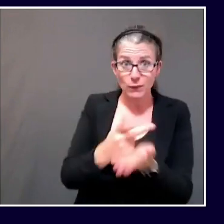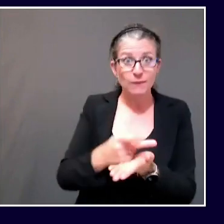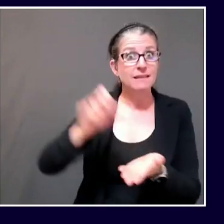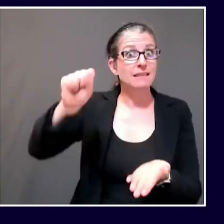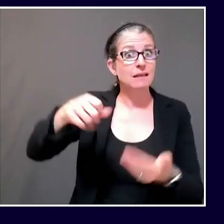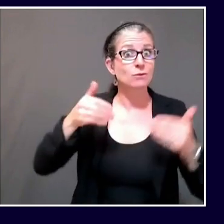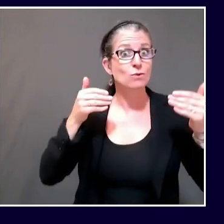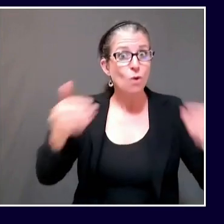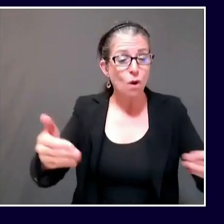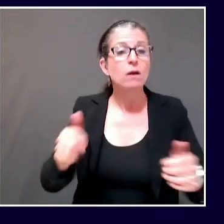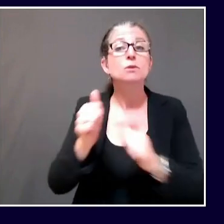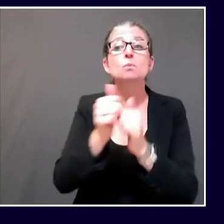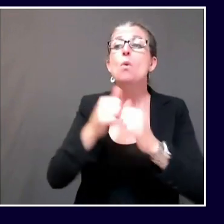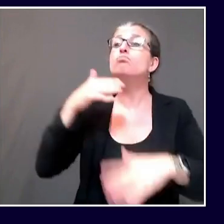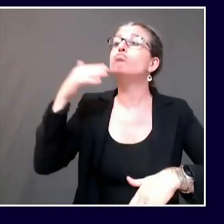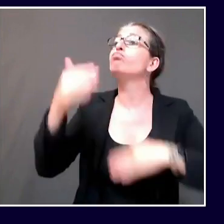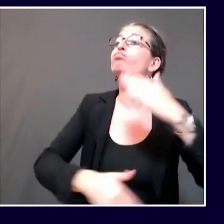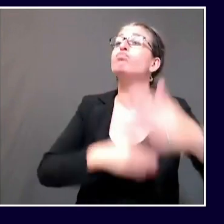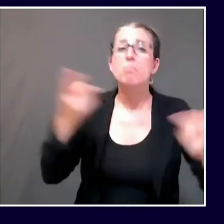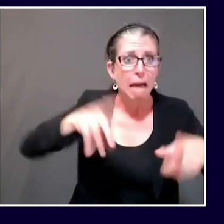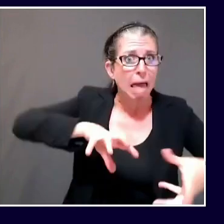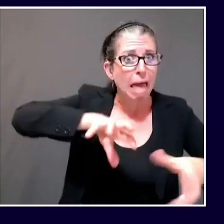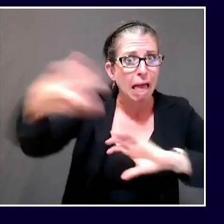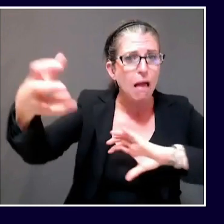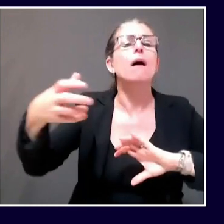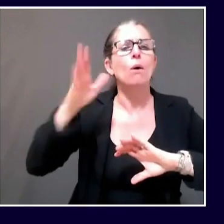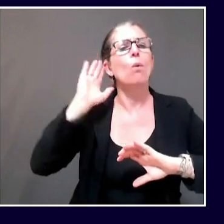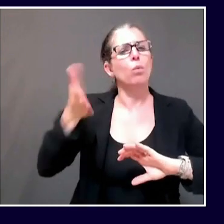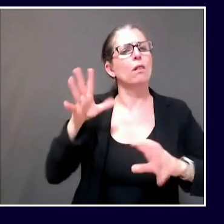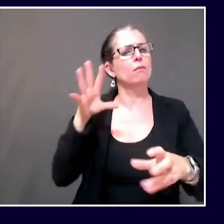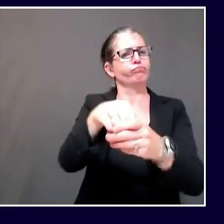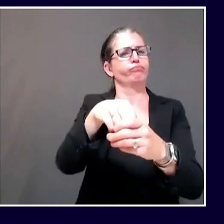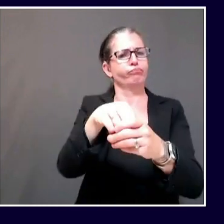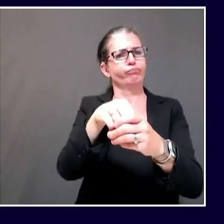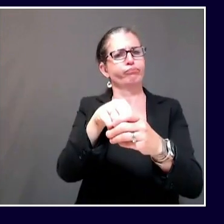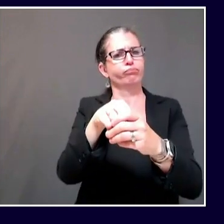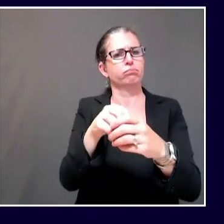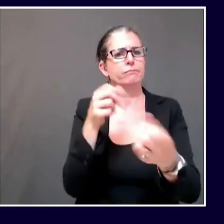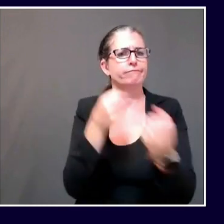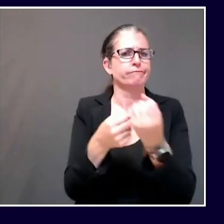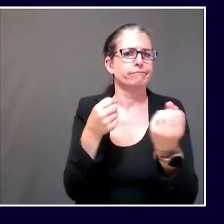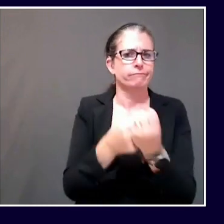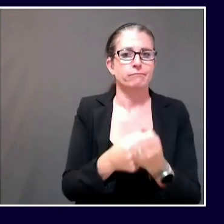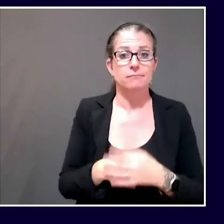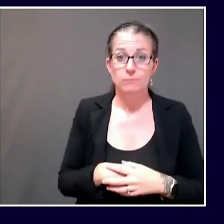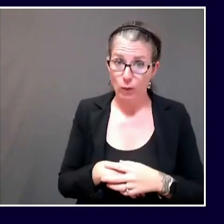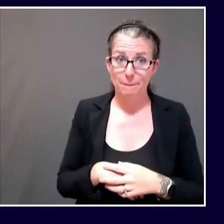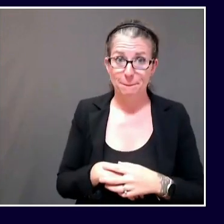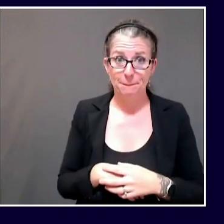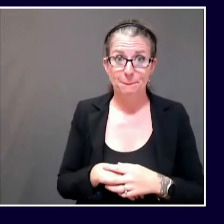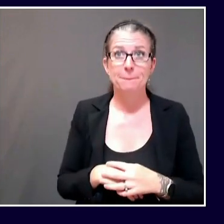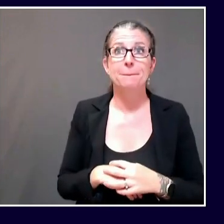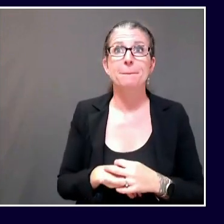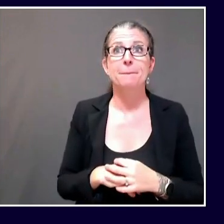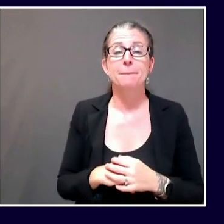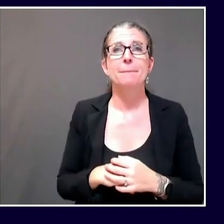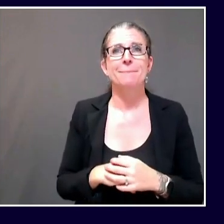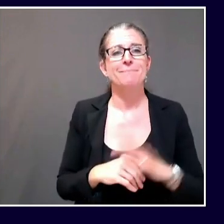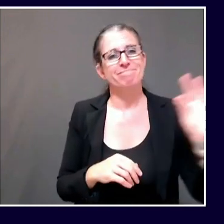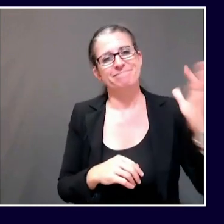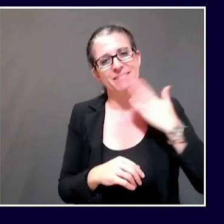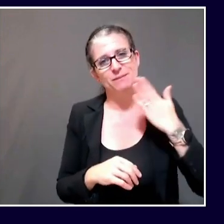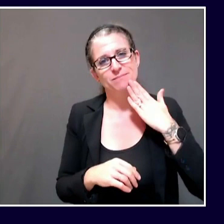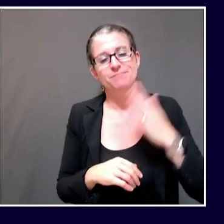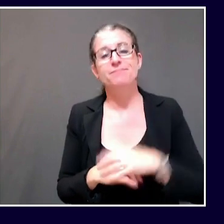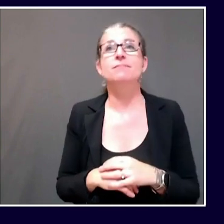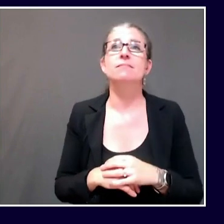Okay, thanks. And my question for Dr. Shah is, with the announcement today of Abbott tests with